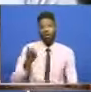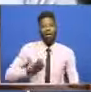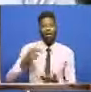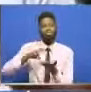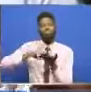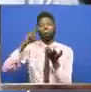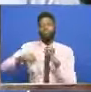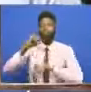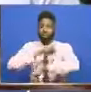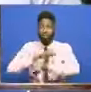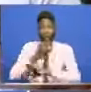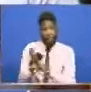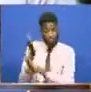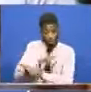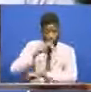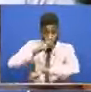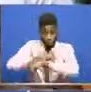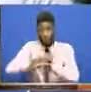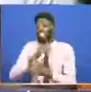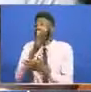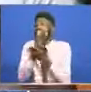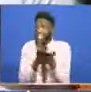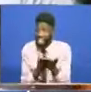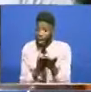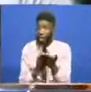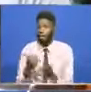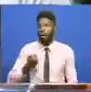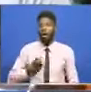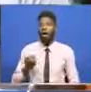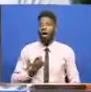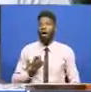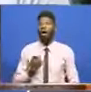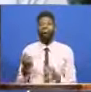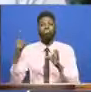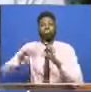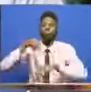schools, already there were girls who were not in schools, but they should have been in